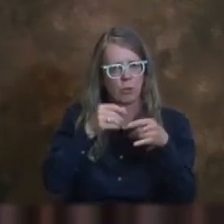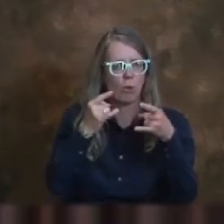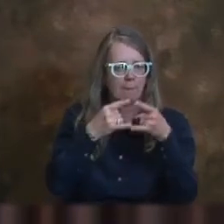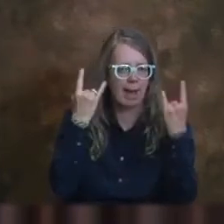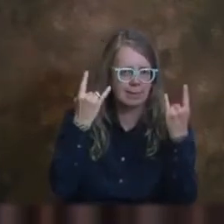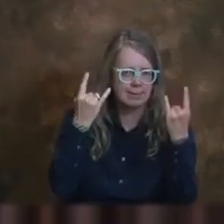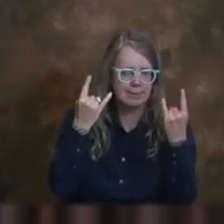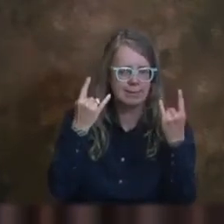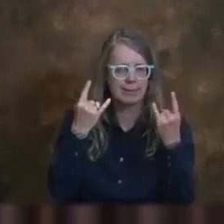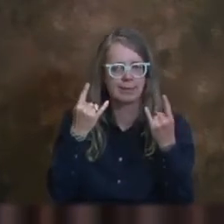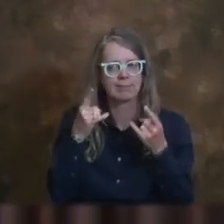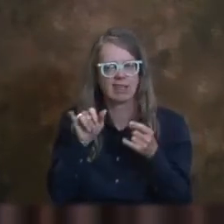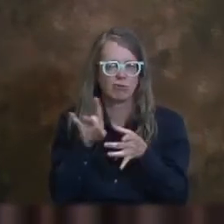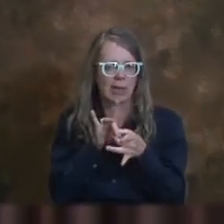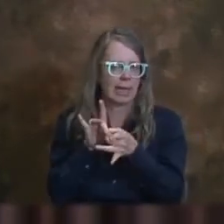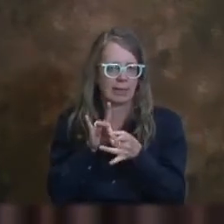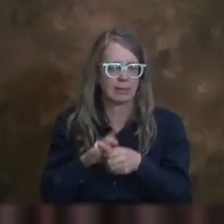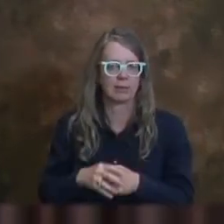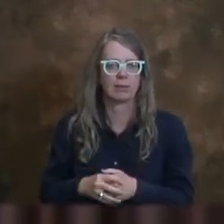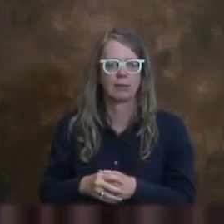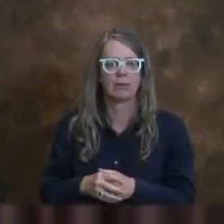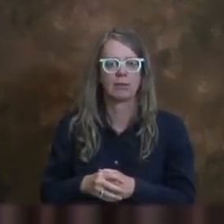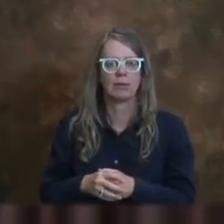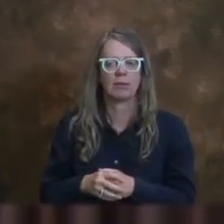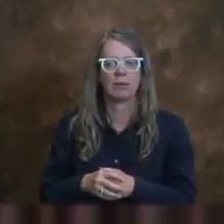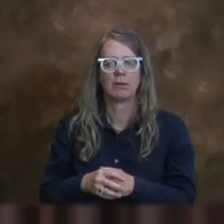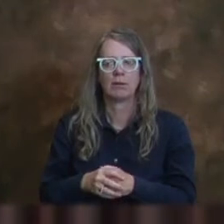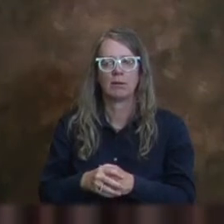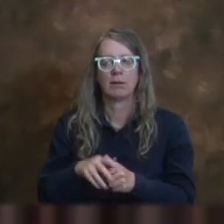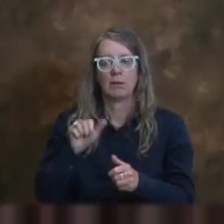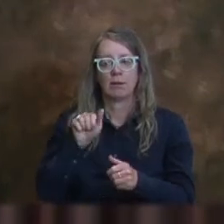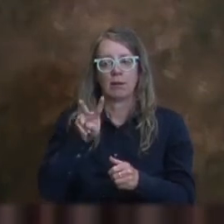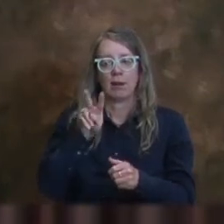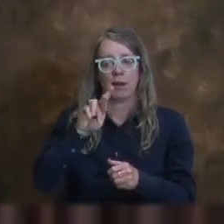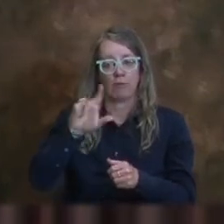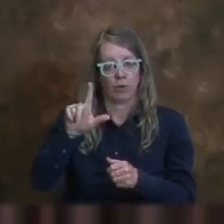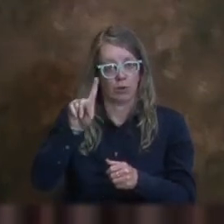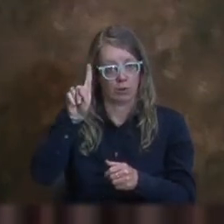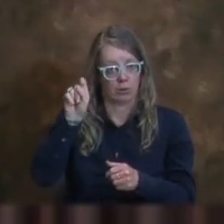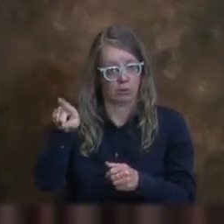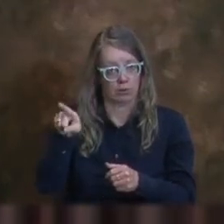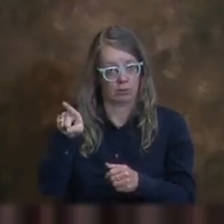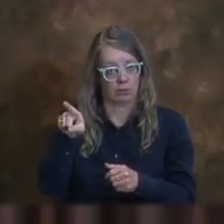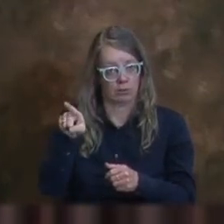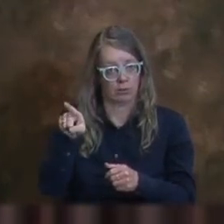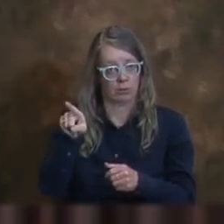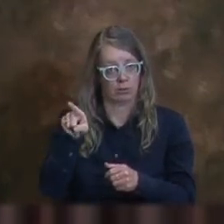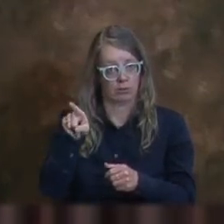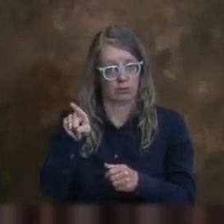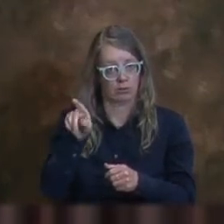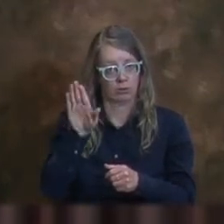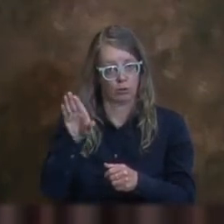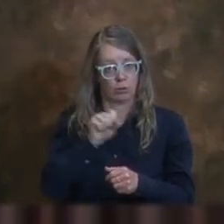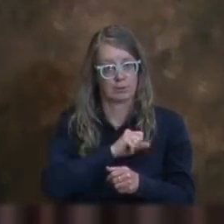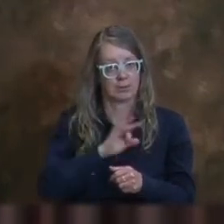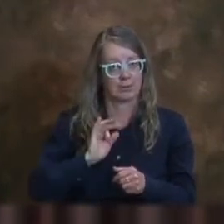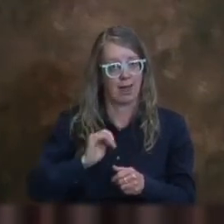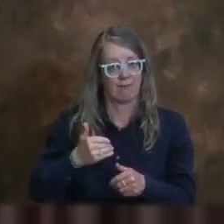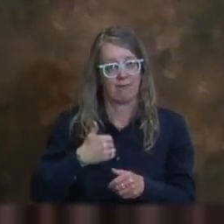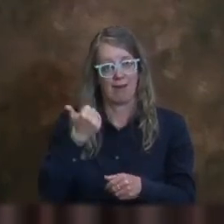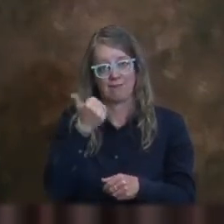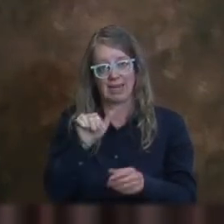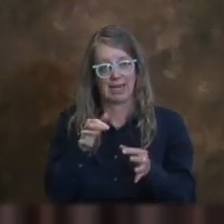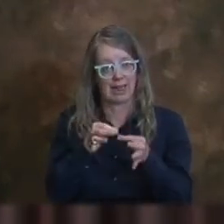related. And Avril, do the staff have any language that you would have ready